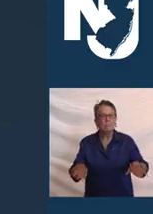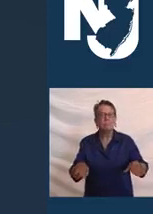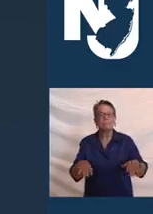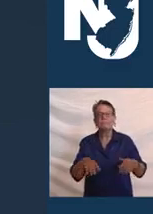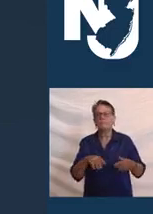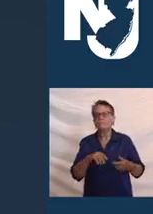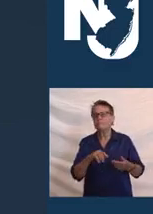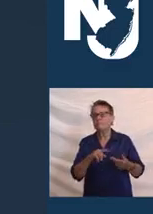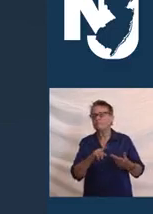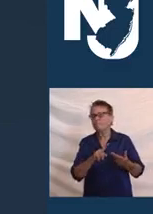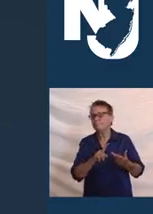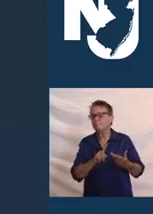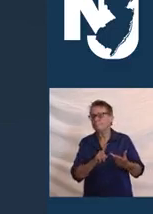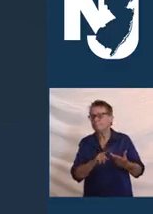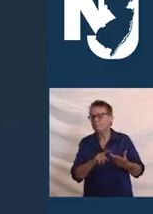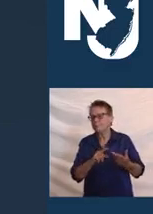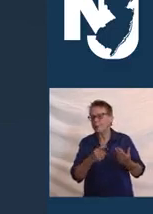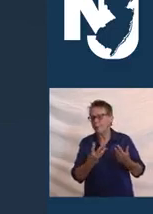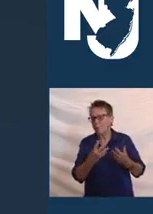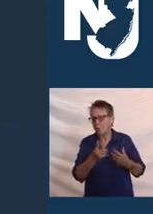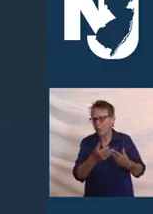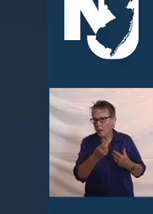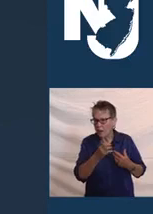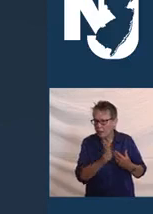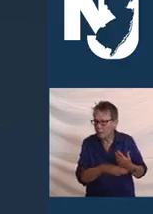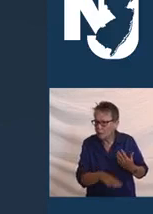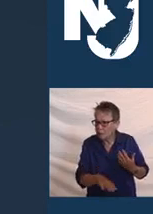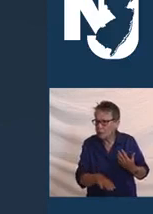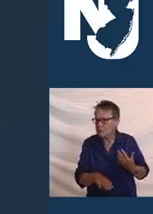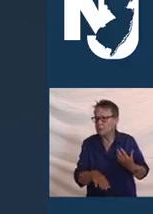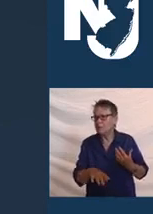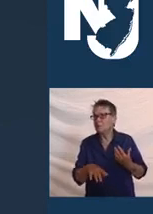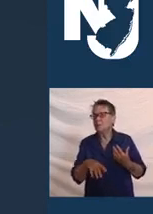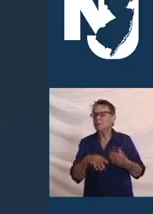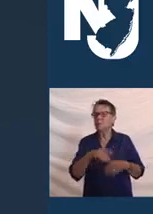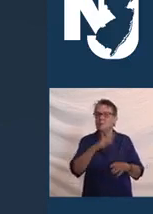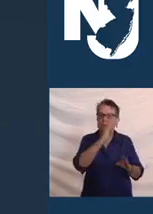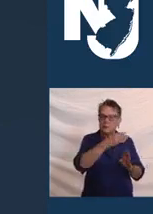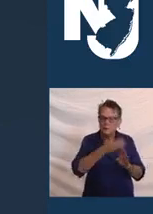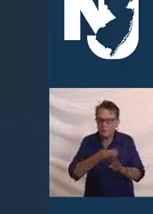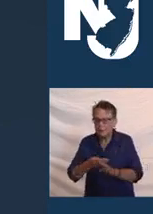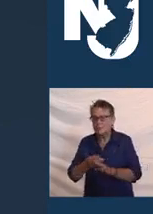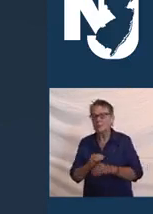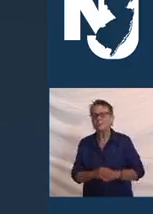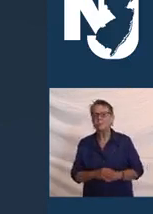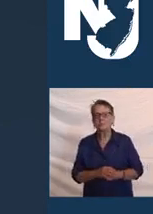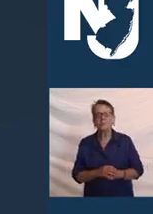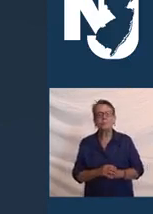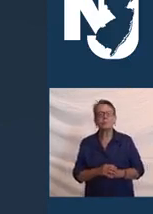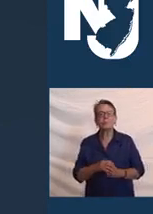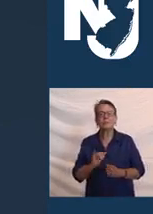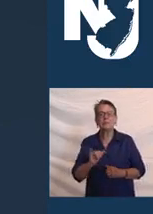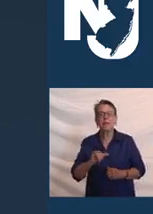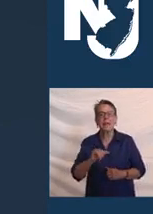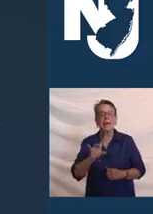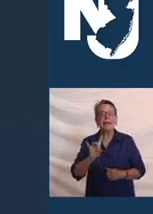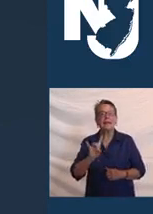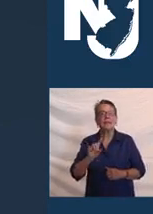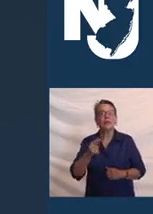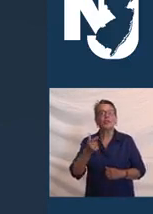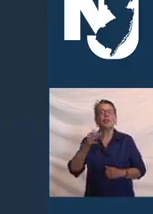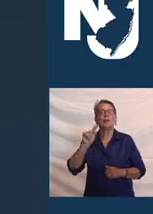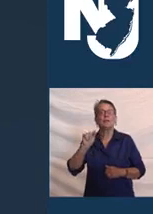also left behind 4 grandsons, Brooks, Kyle, Shane, and Reese, and their spouses, and 8 great-grandchildren,